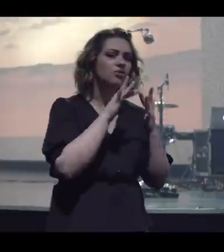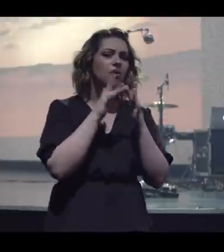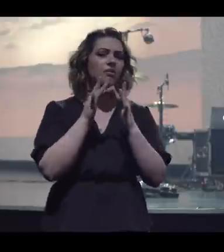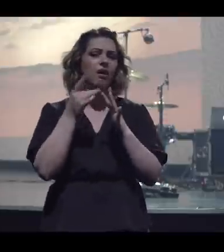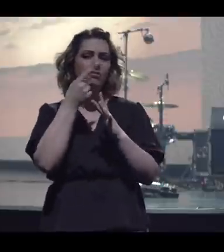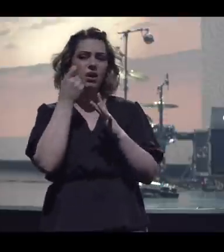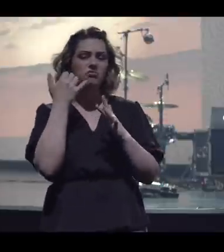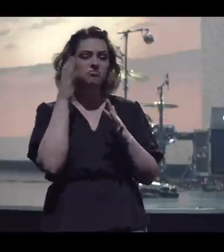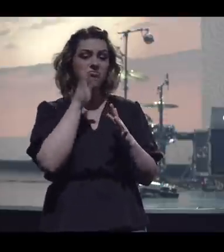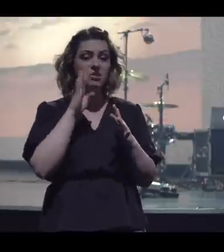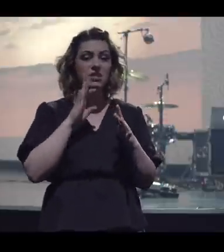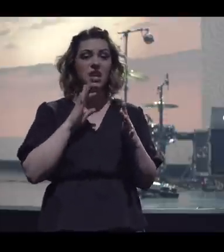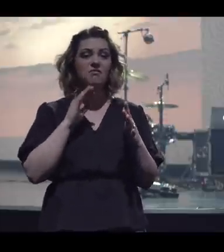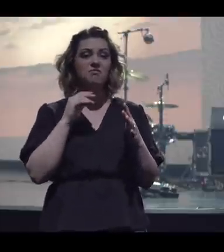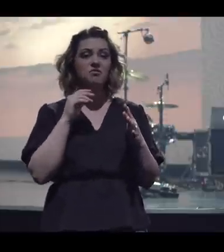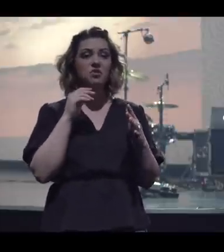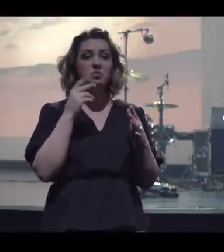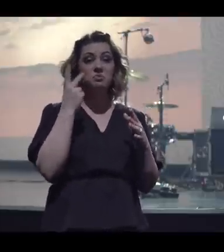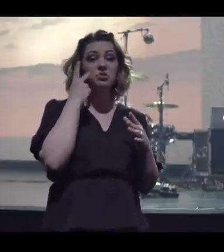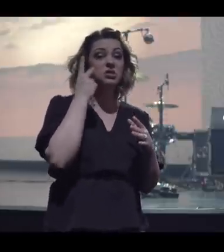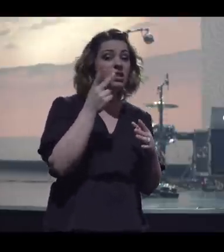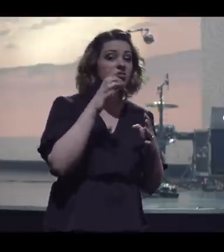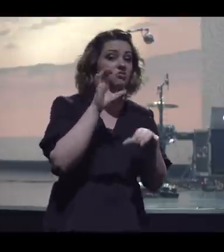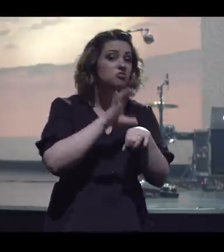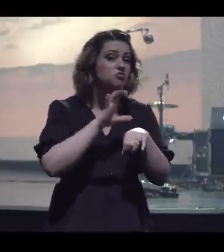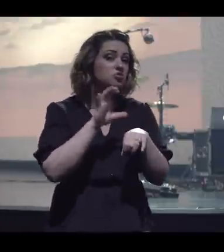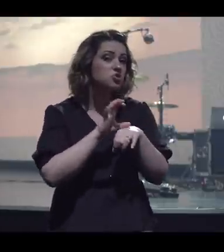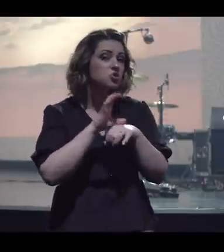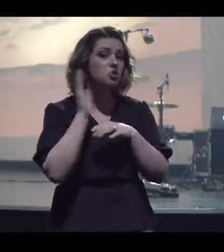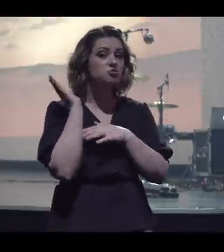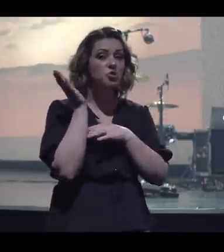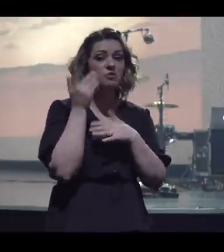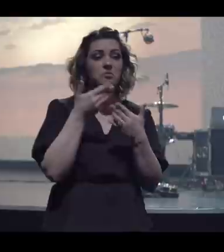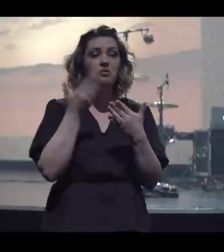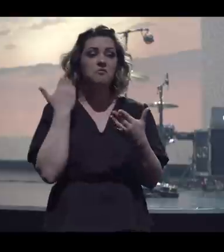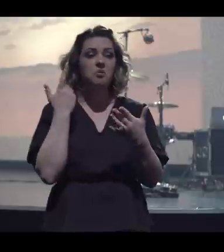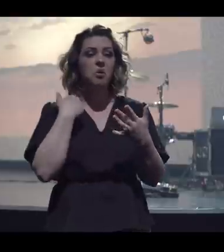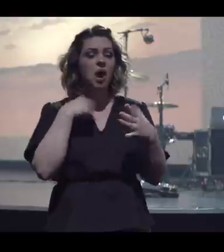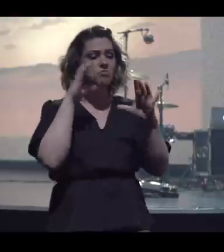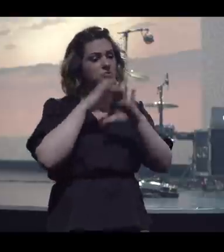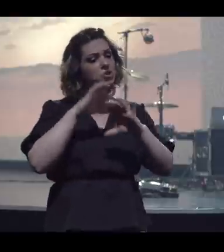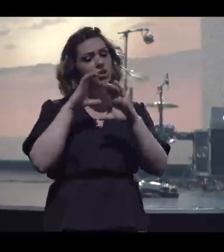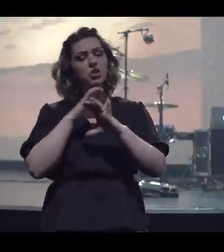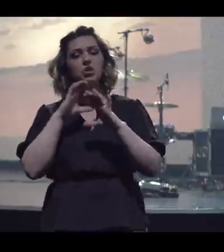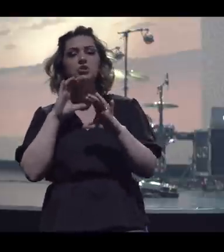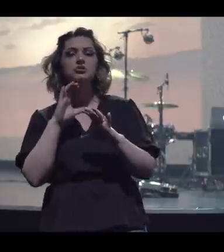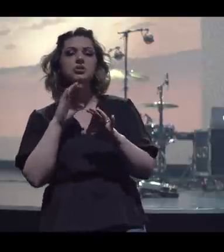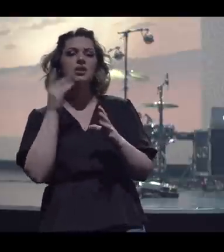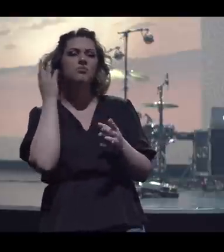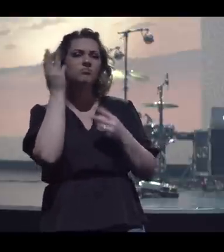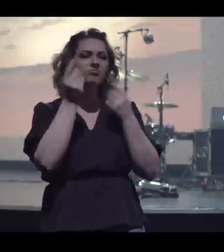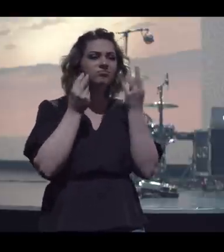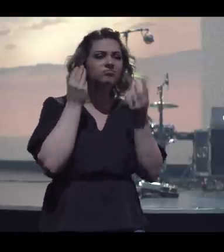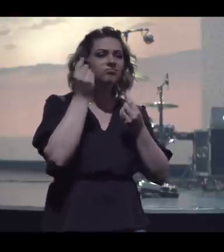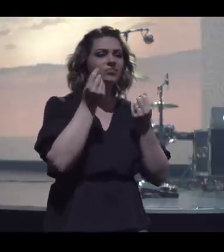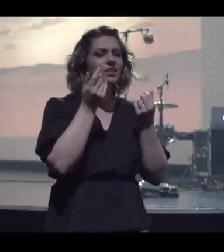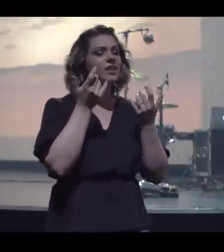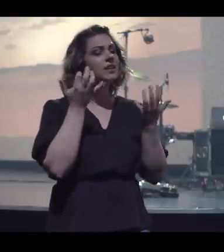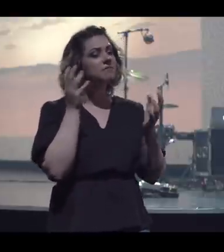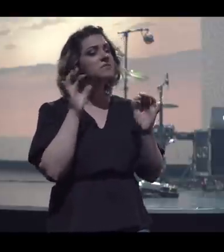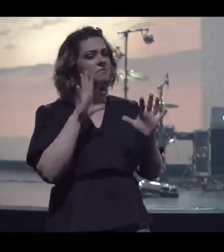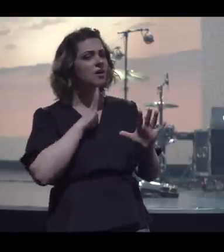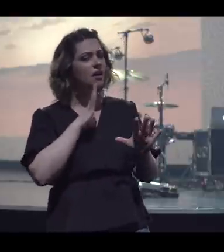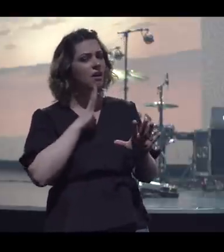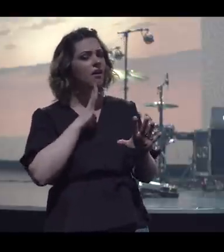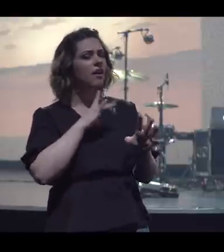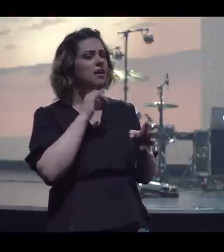church, let alone this church, and you're thinking, this is, you know, I'm investigating, I'm seeking it out, fair enough. This is the no judgment zone up in